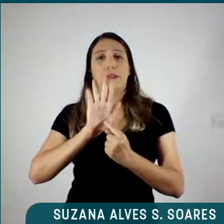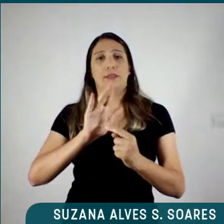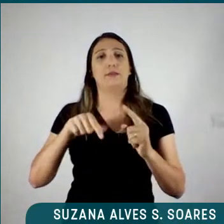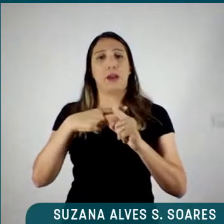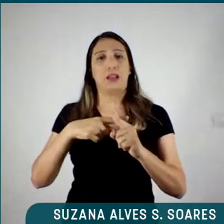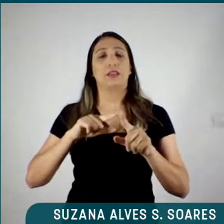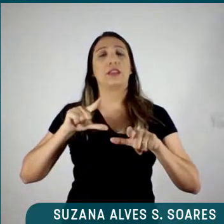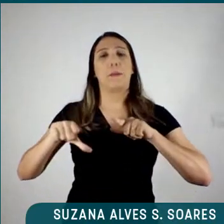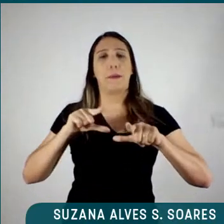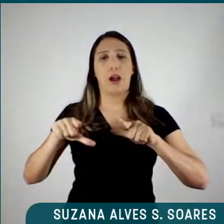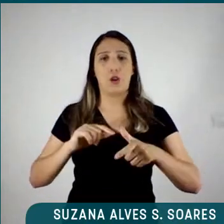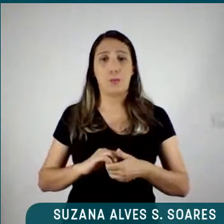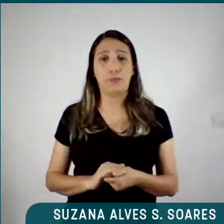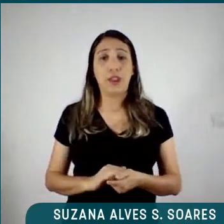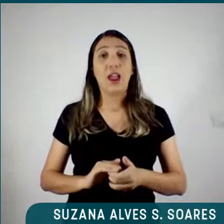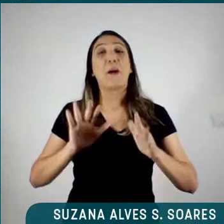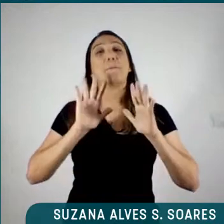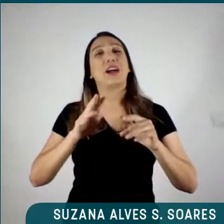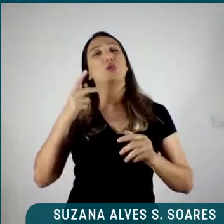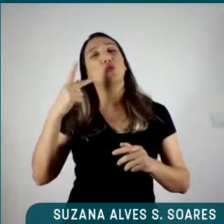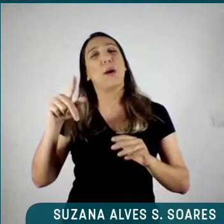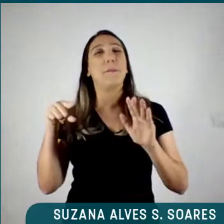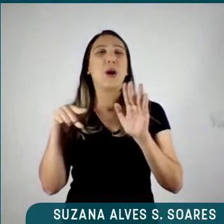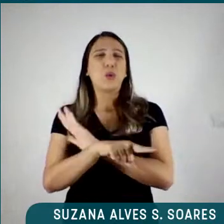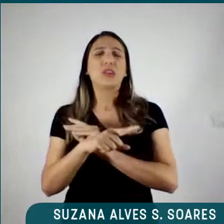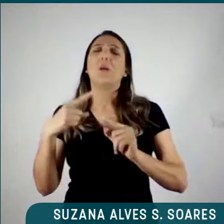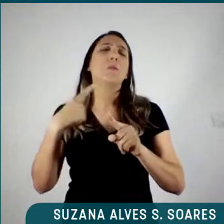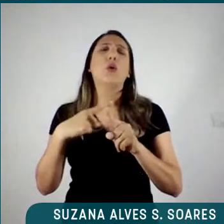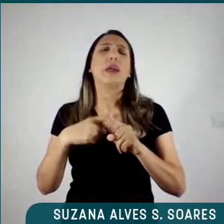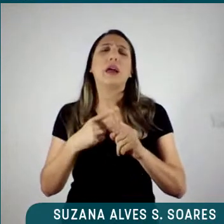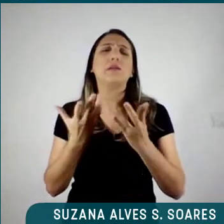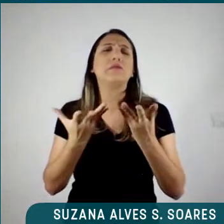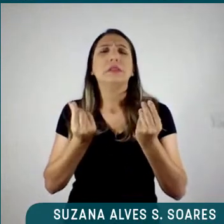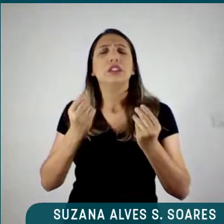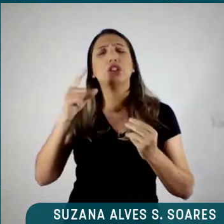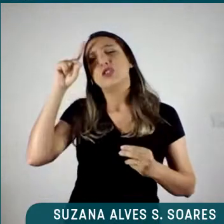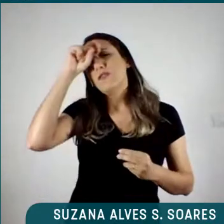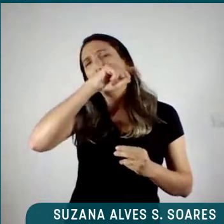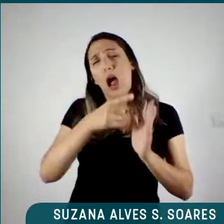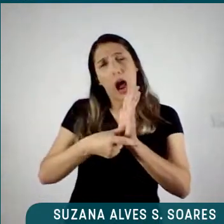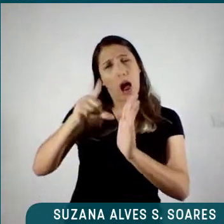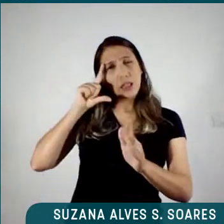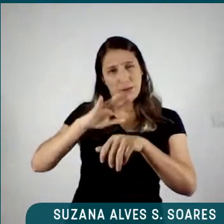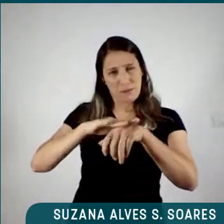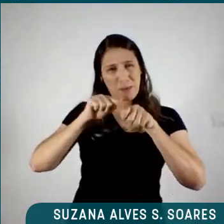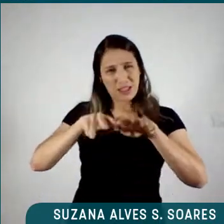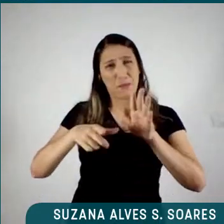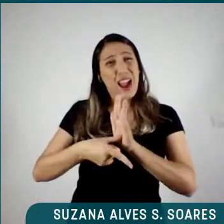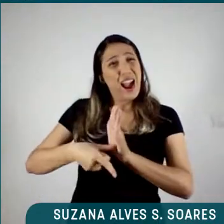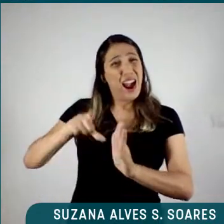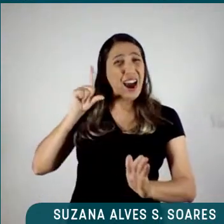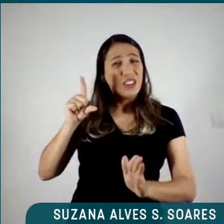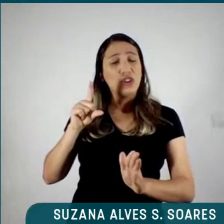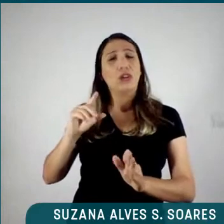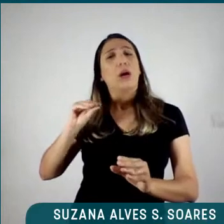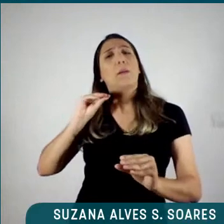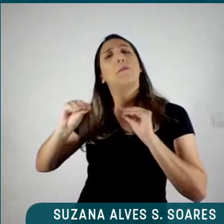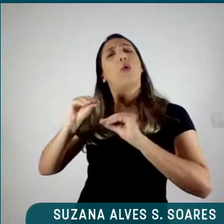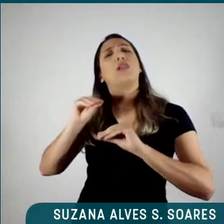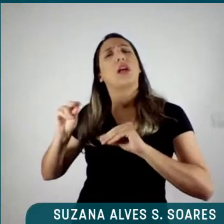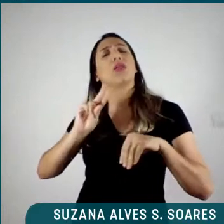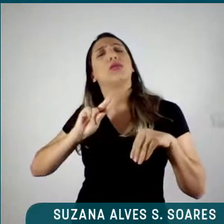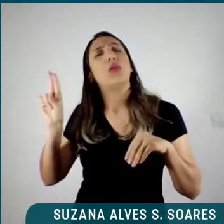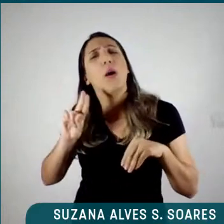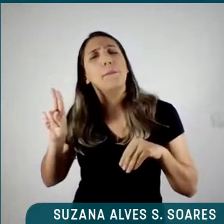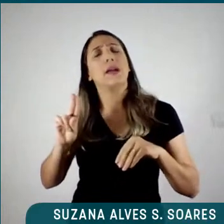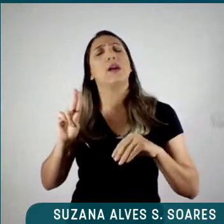role. And your question is, why is so hard to talk about gender in Brazil?